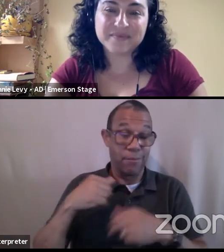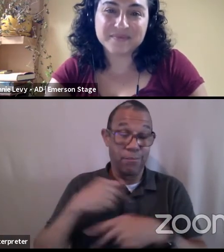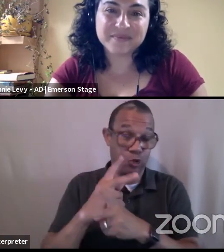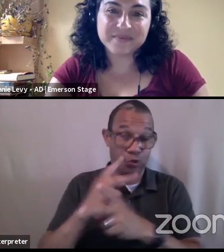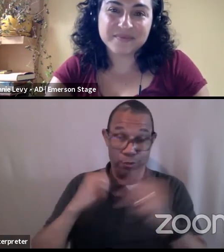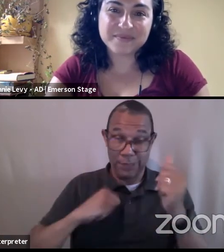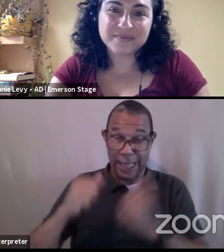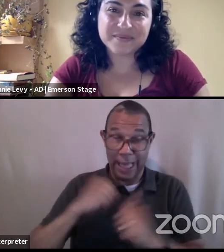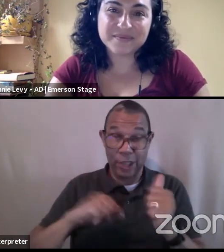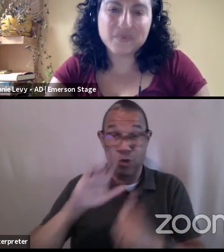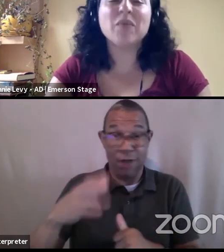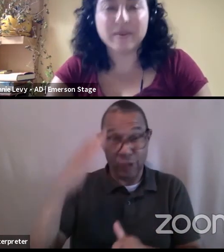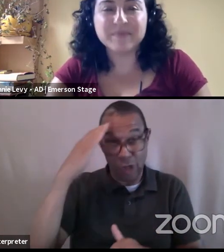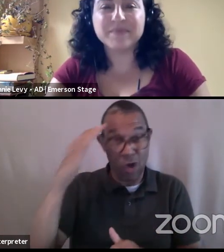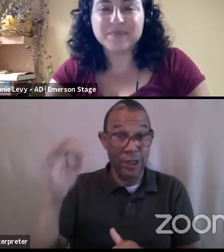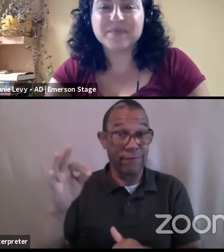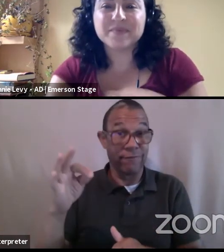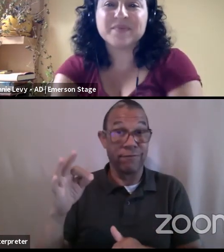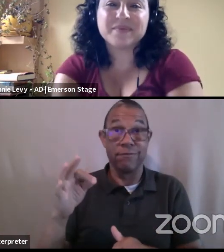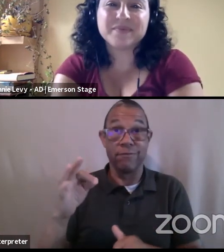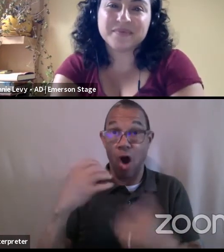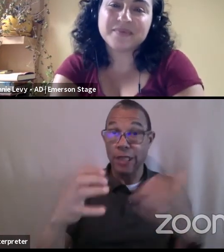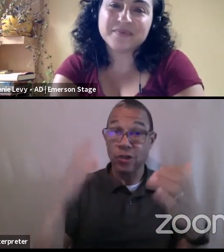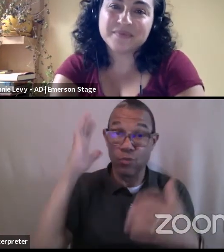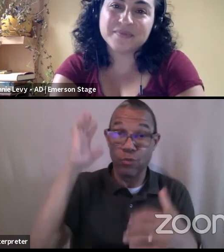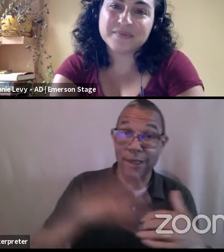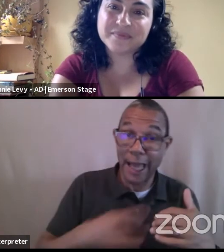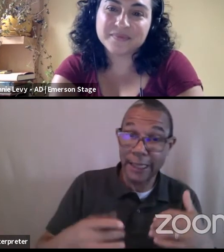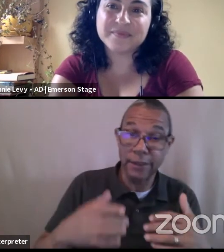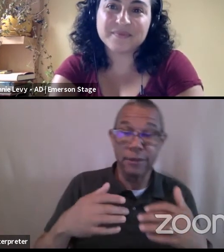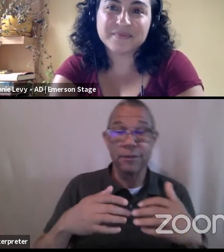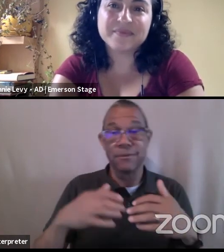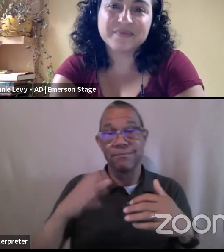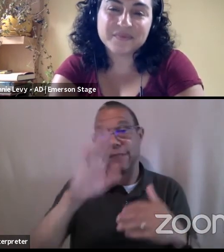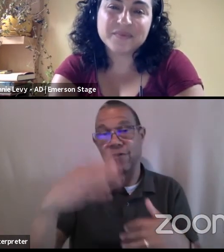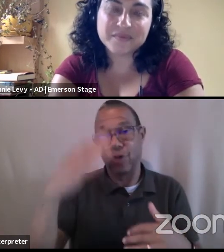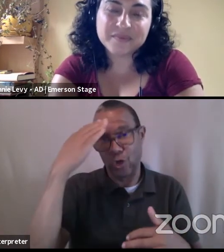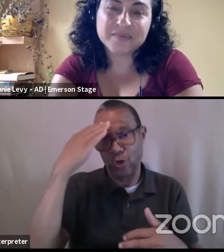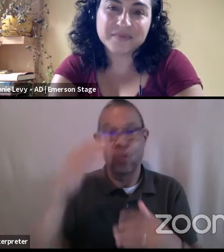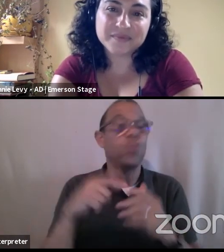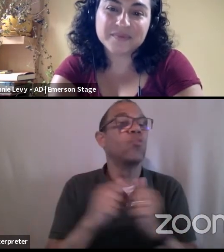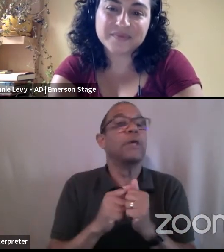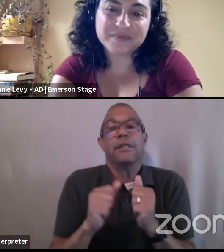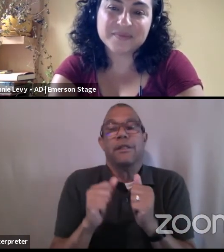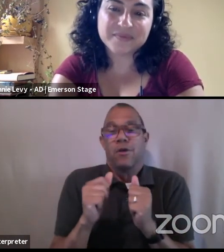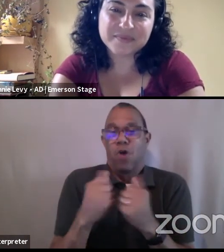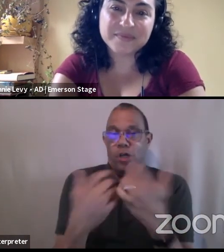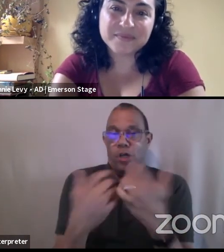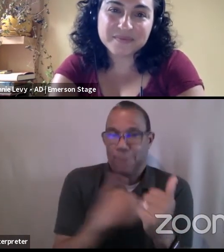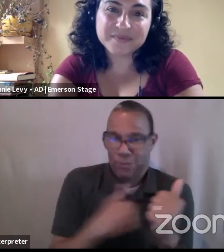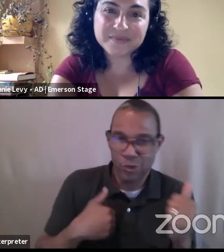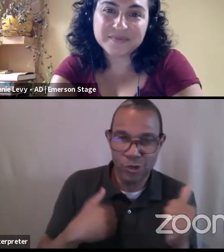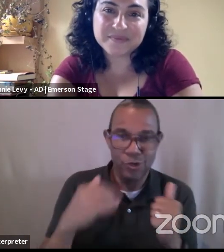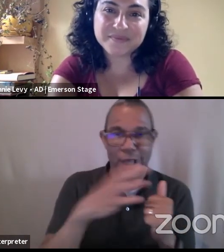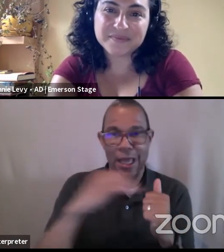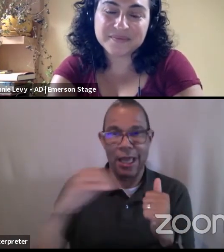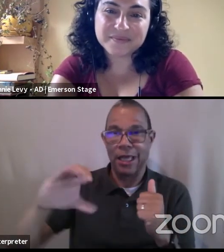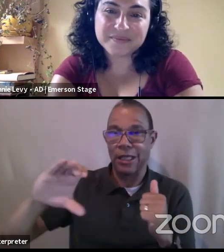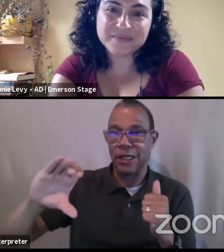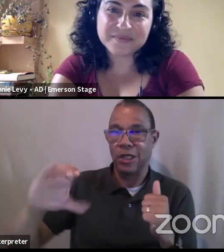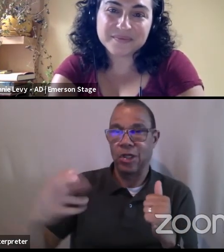seems good to you but you never know and uh with this you know with with audience members and and uh chunk has much more